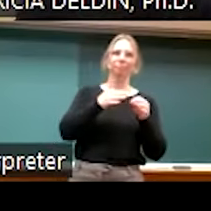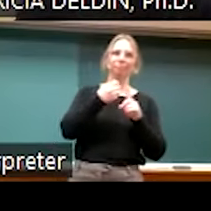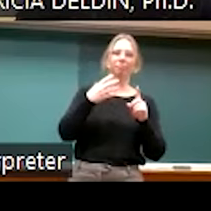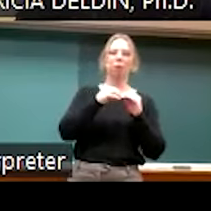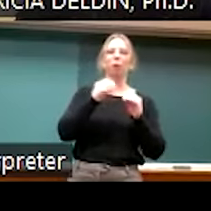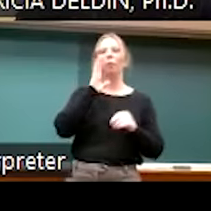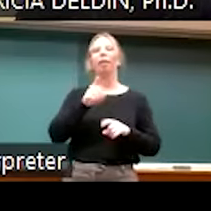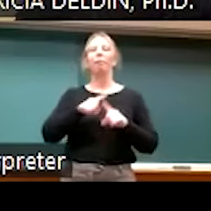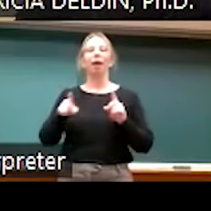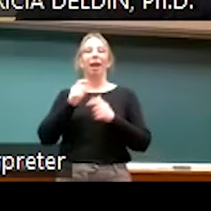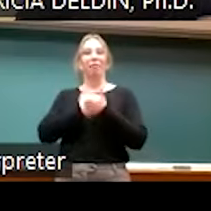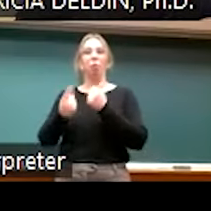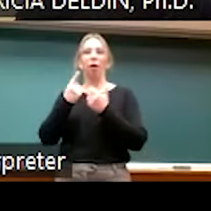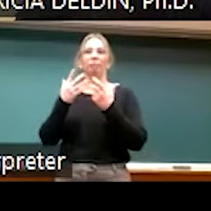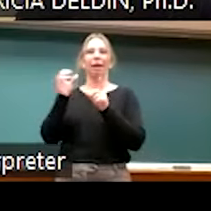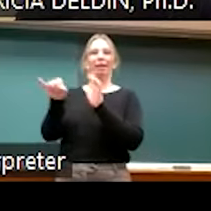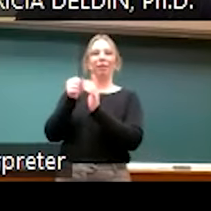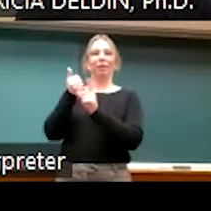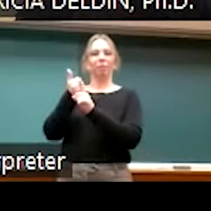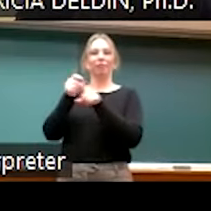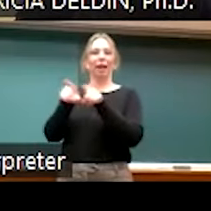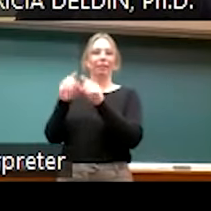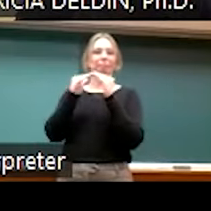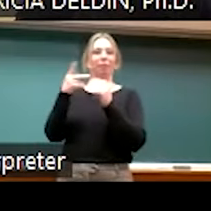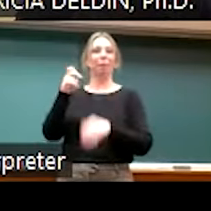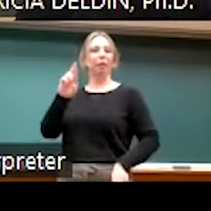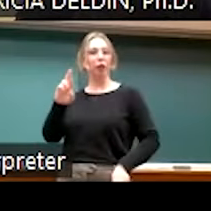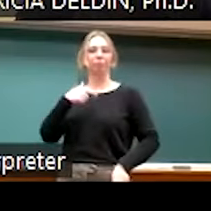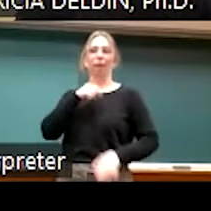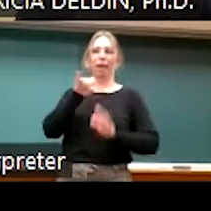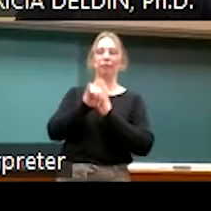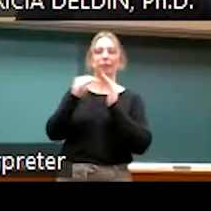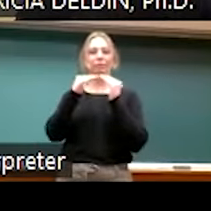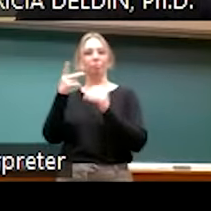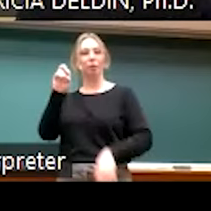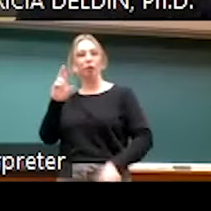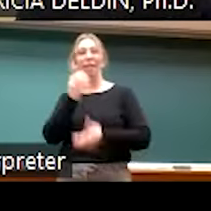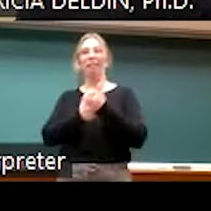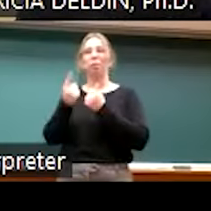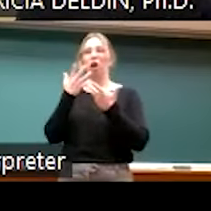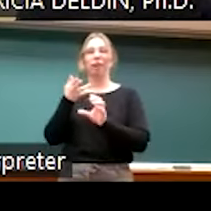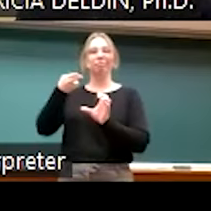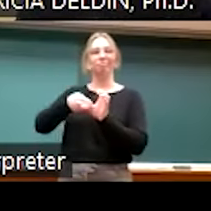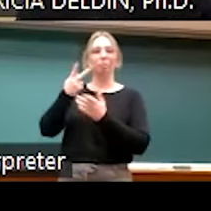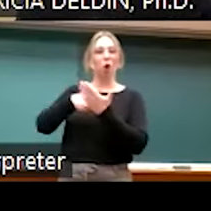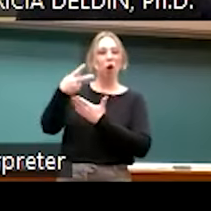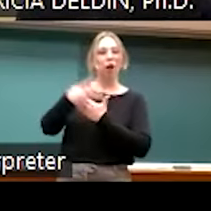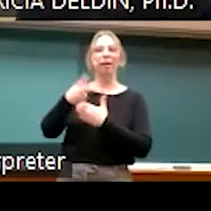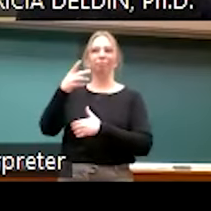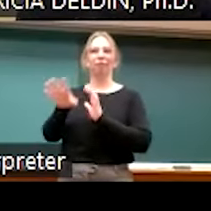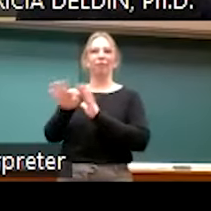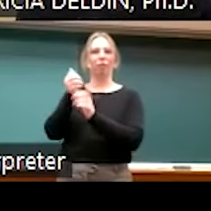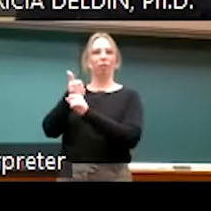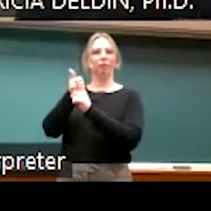were peers. They identify as peers. I identify as a peer. Everyone who worked there had been through the program and found it successful. And that's true for all of our leaders